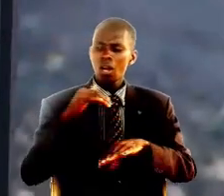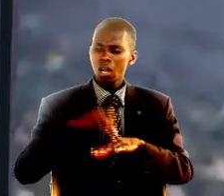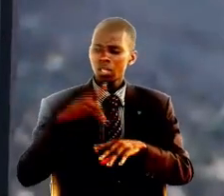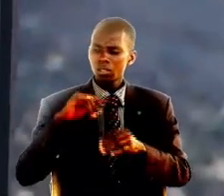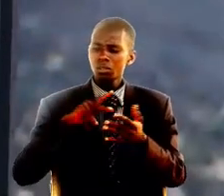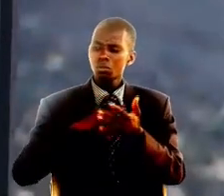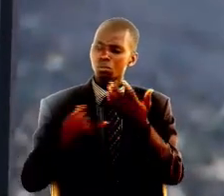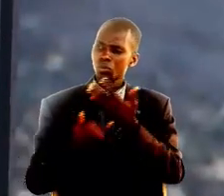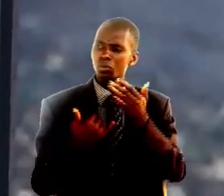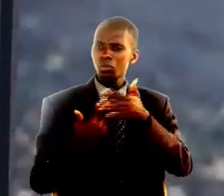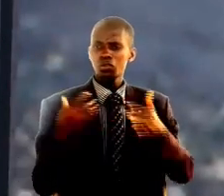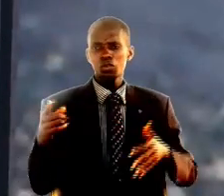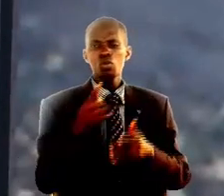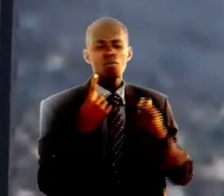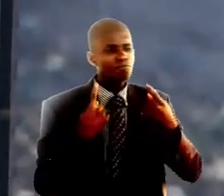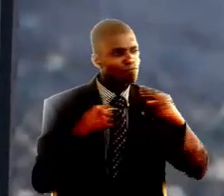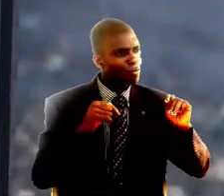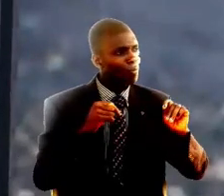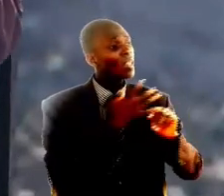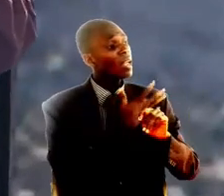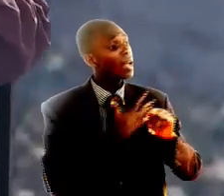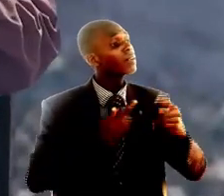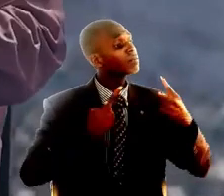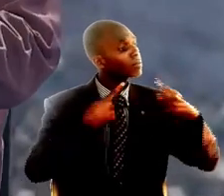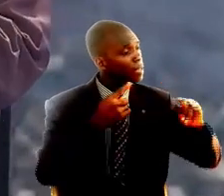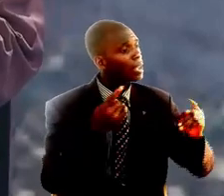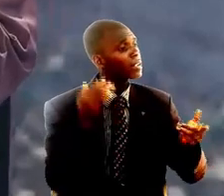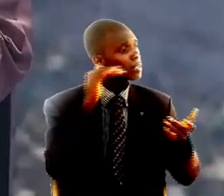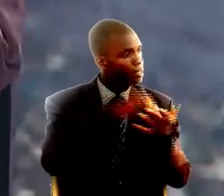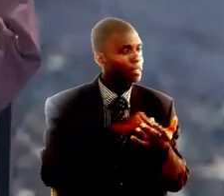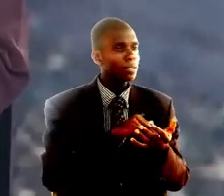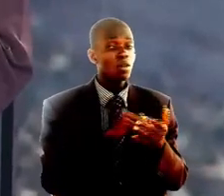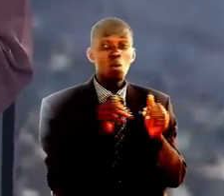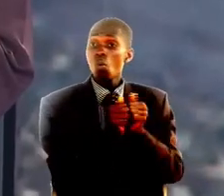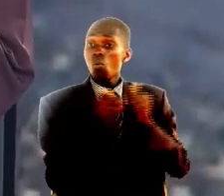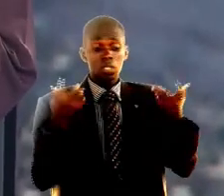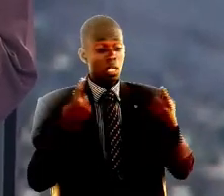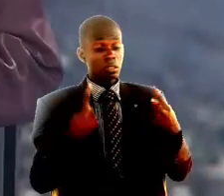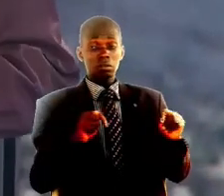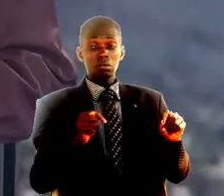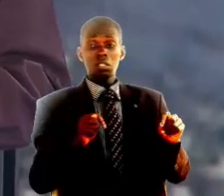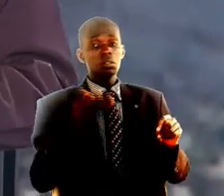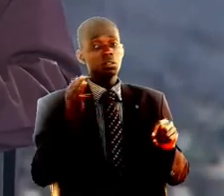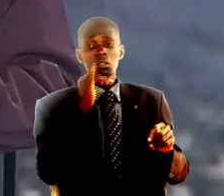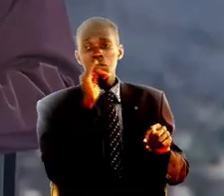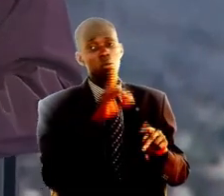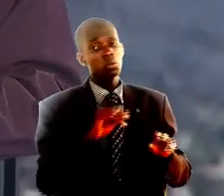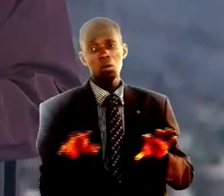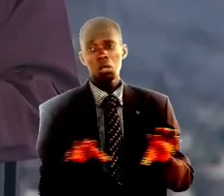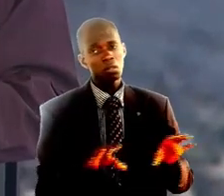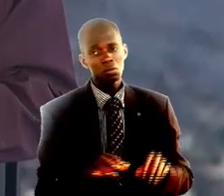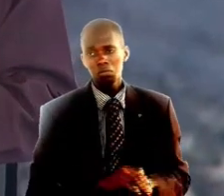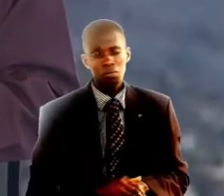and try again. Without try, there's no action. If you try to